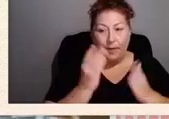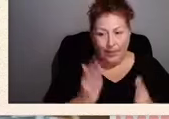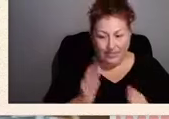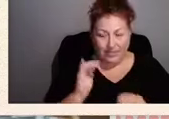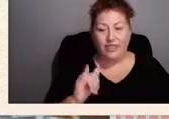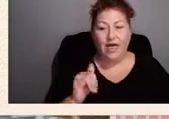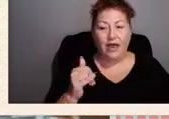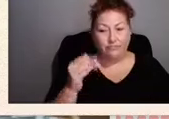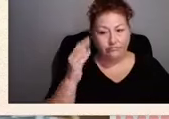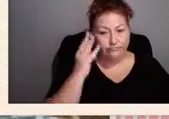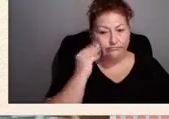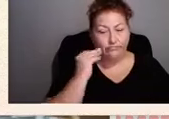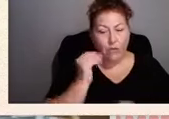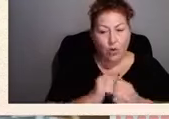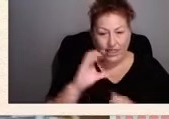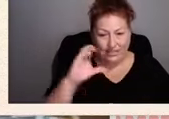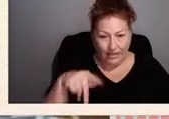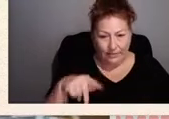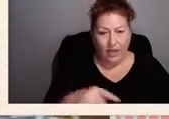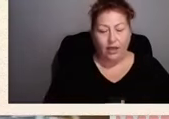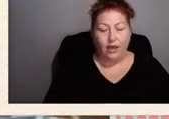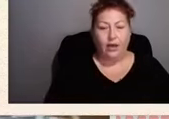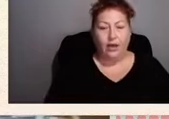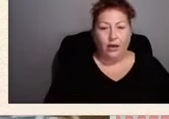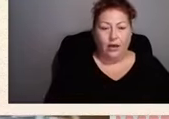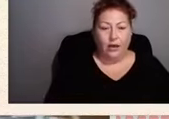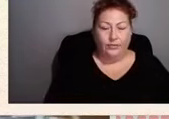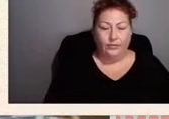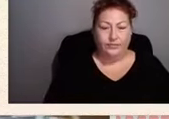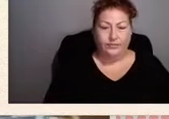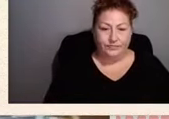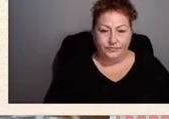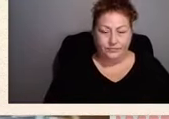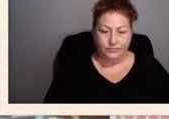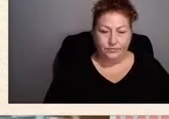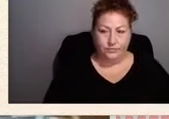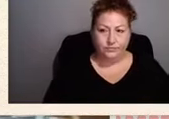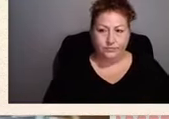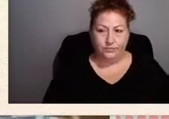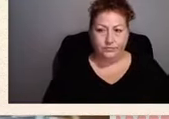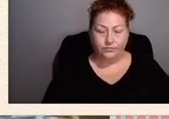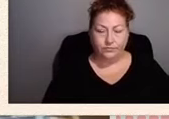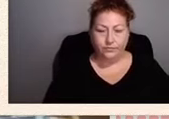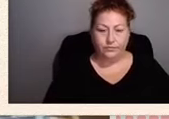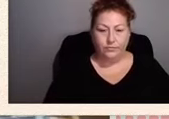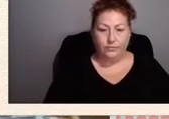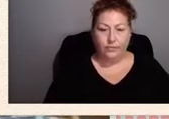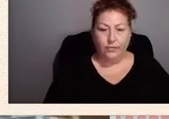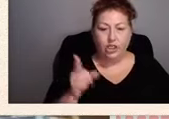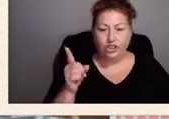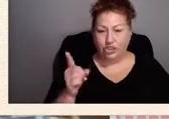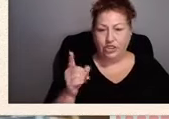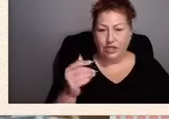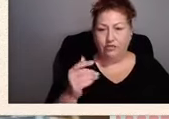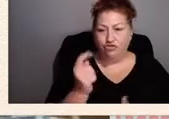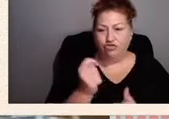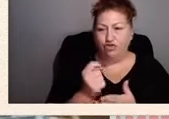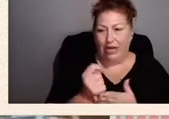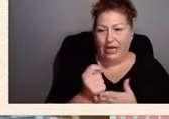therapist who knew about CP and she had treated some